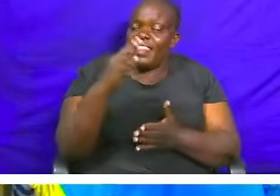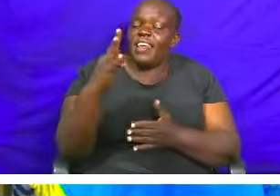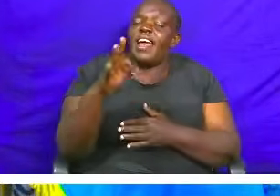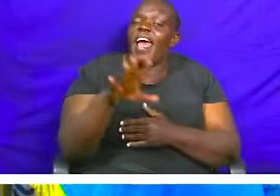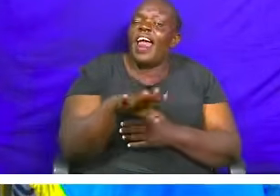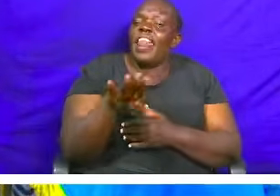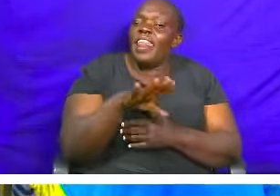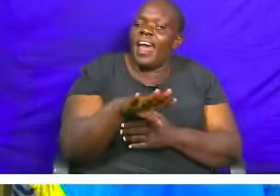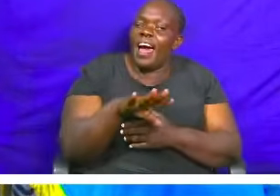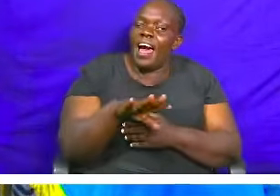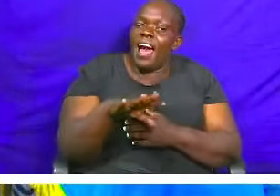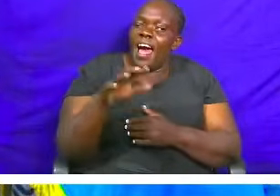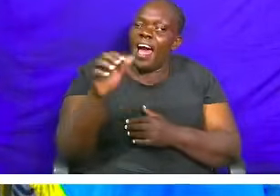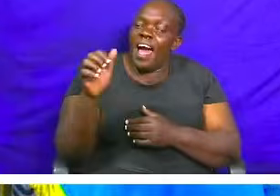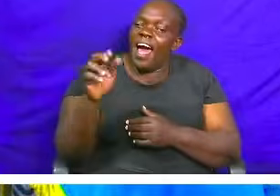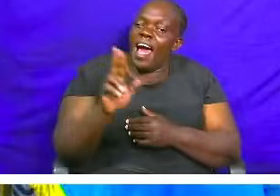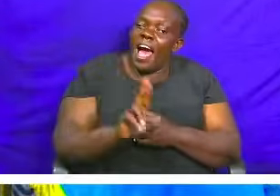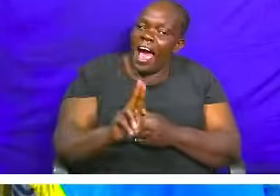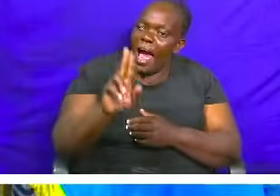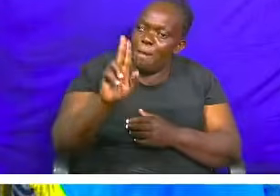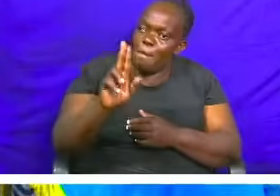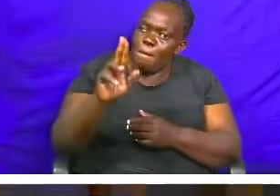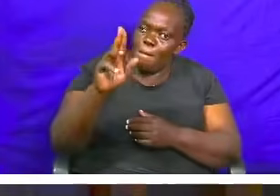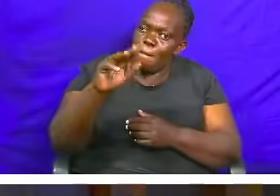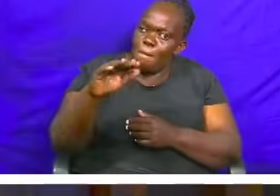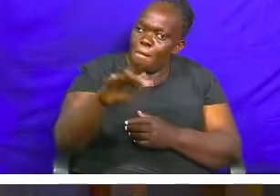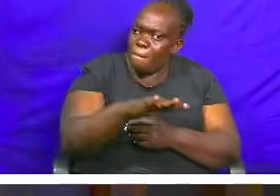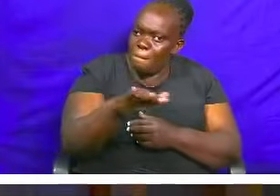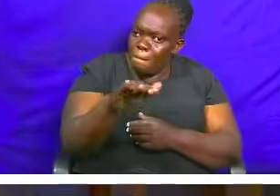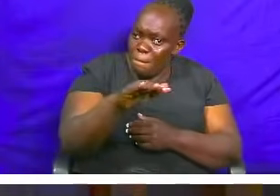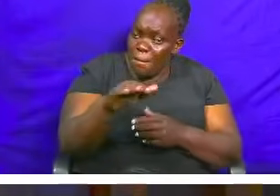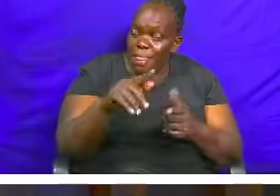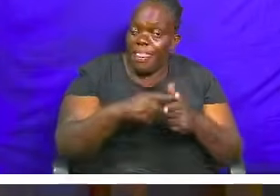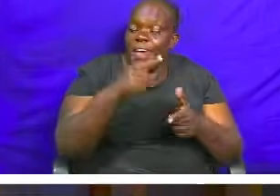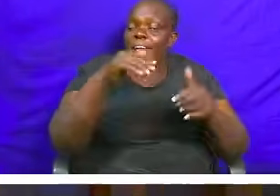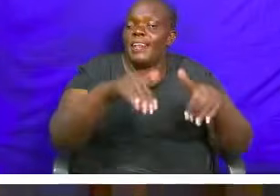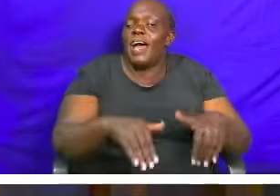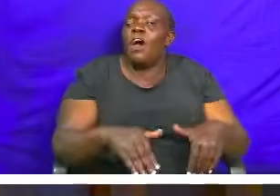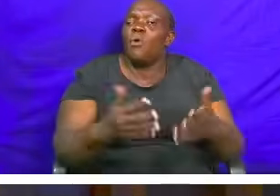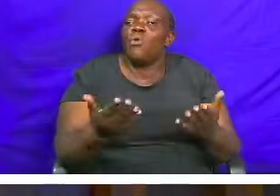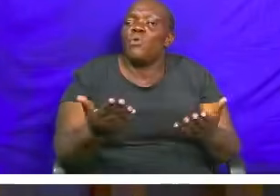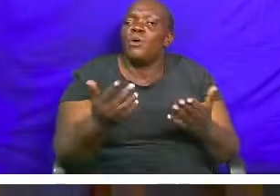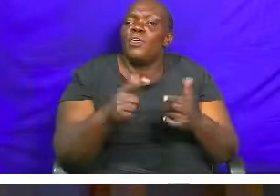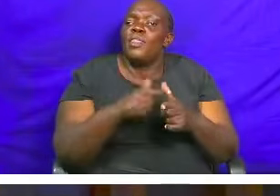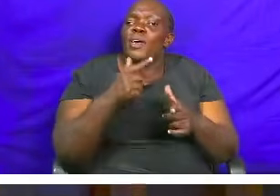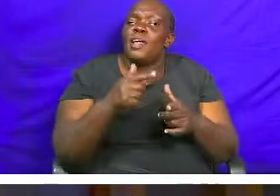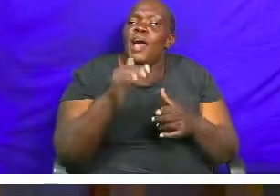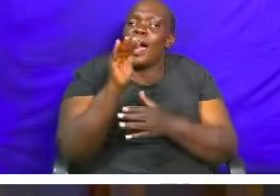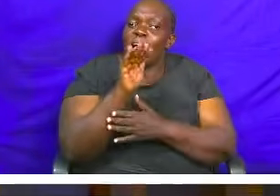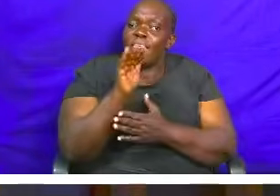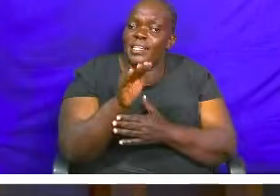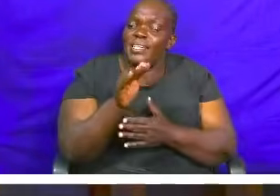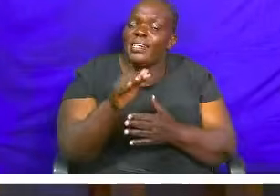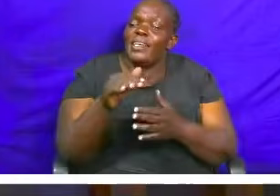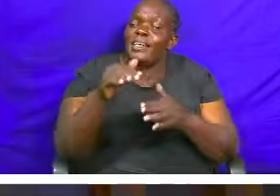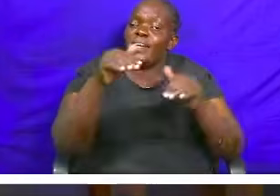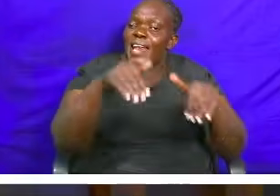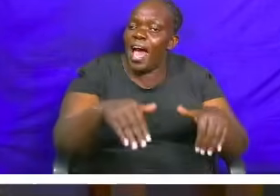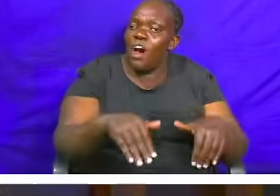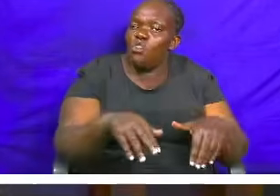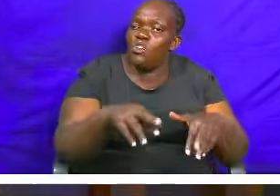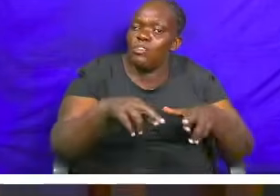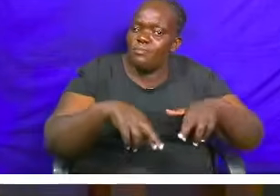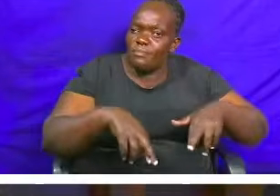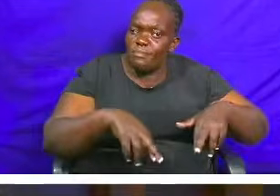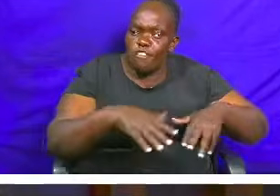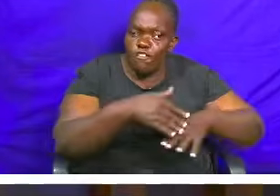So we have upstream, midstream, and downstream. What we have asked most with is the downstream operations, because we